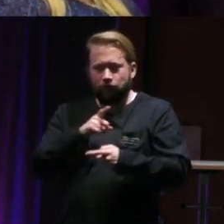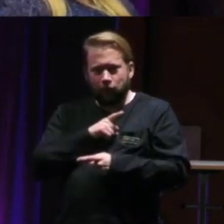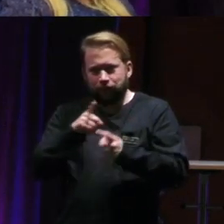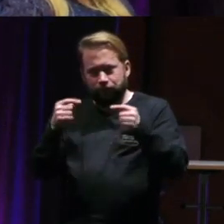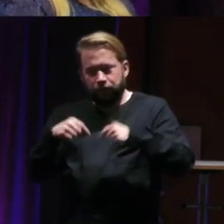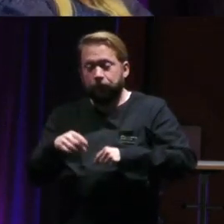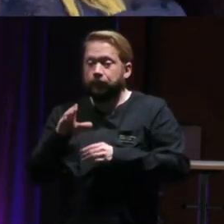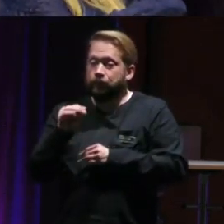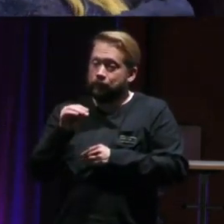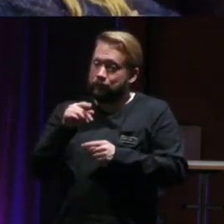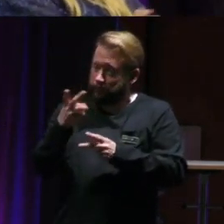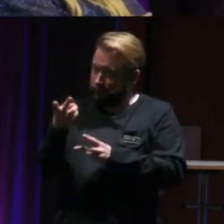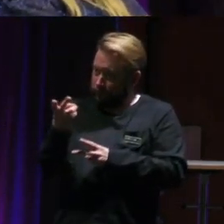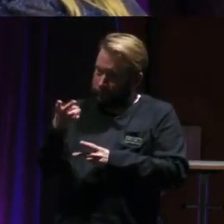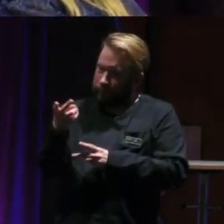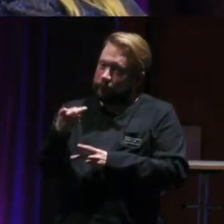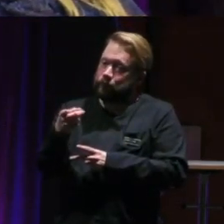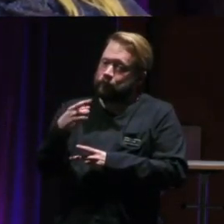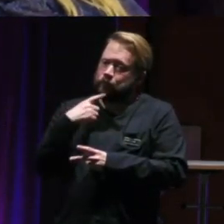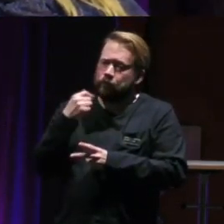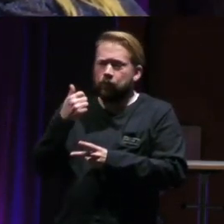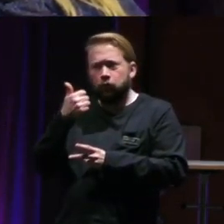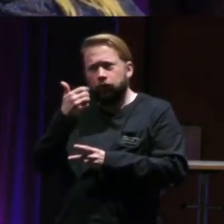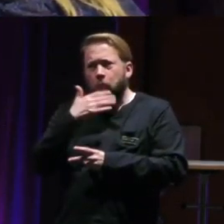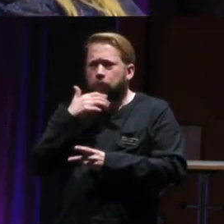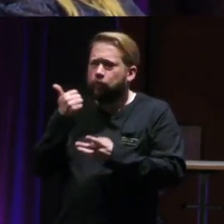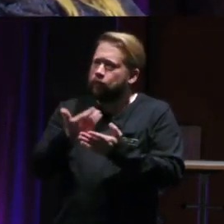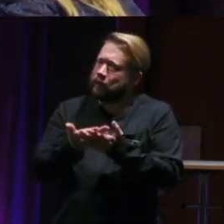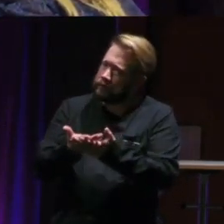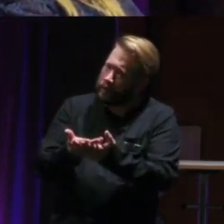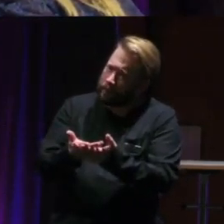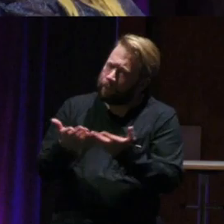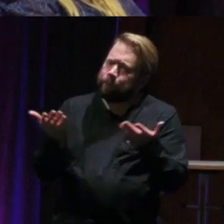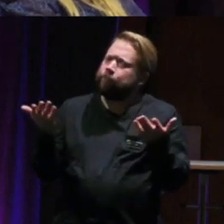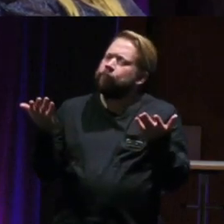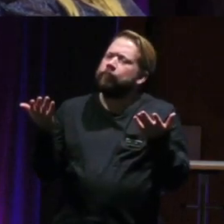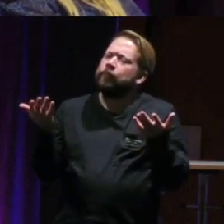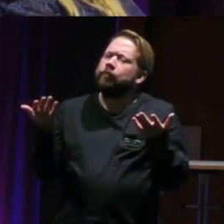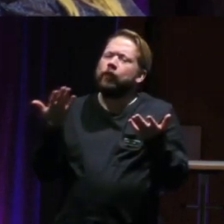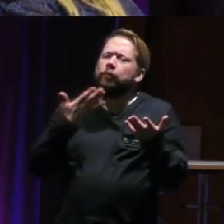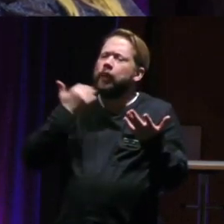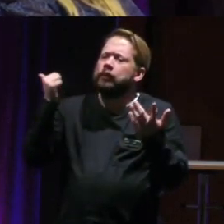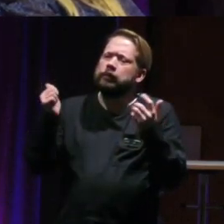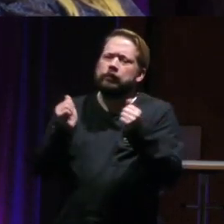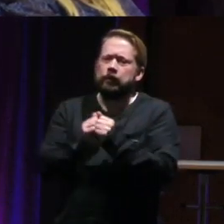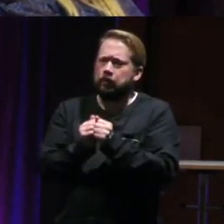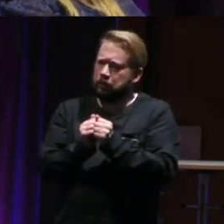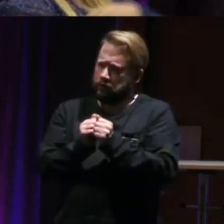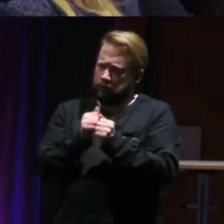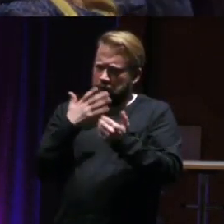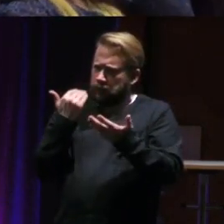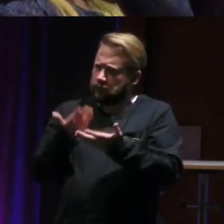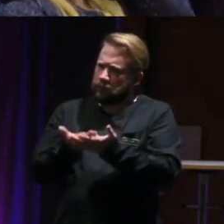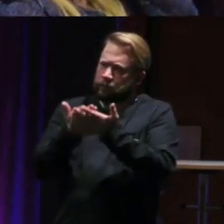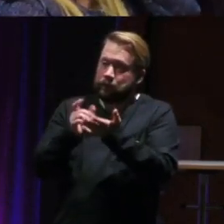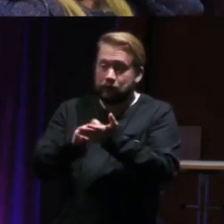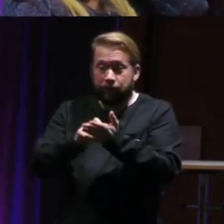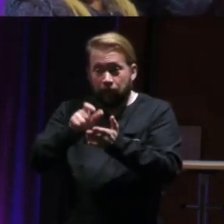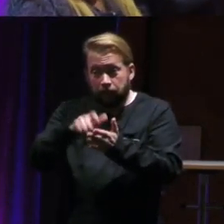you mentioned that these youngsters needed help. What would be the best way of helping them? Would it be writing articles